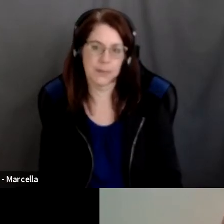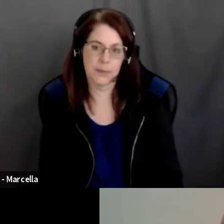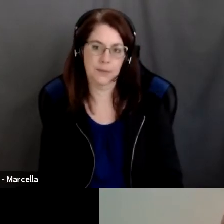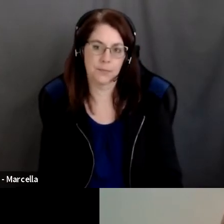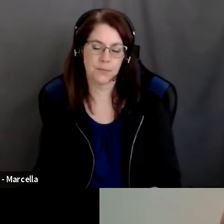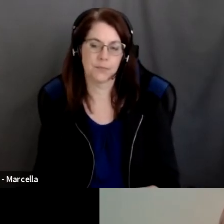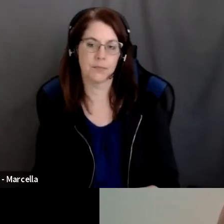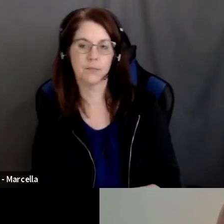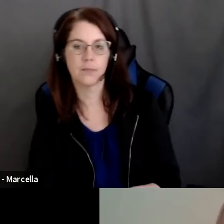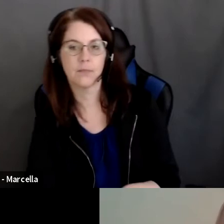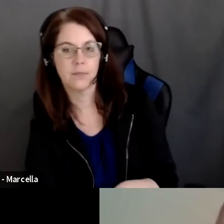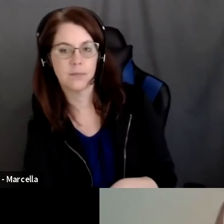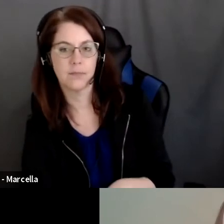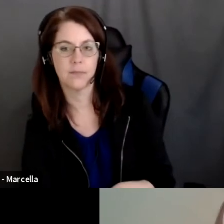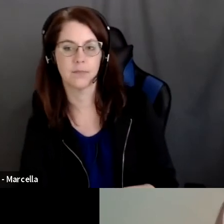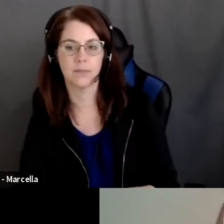want to,